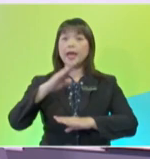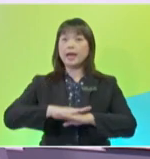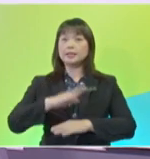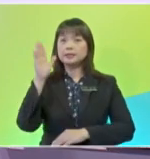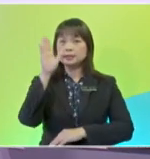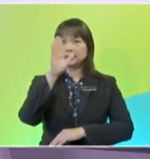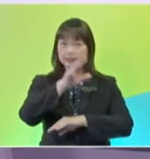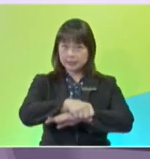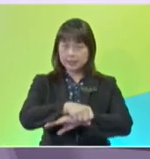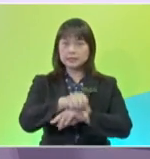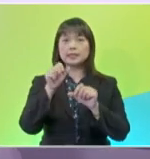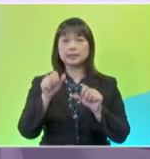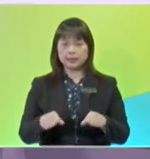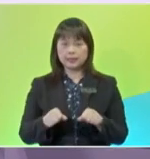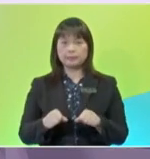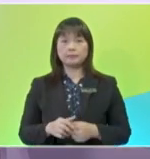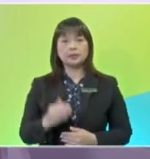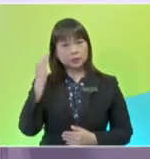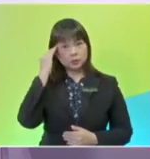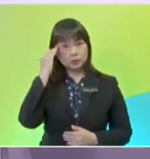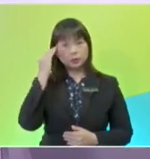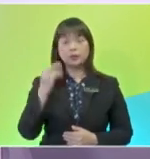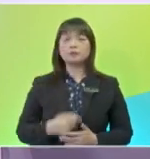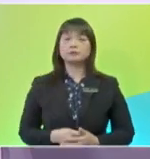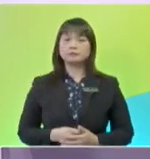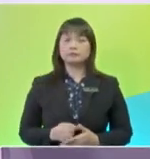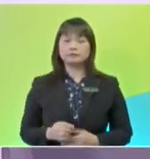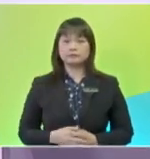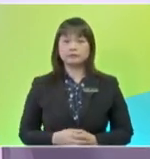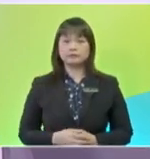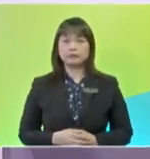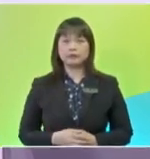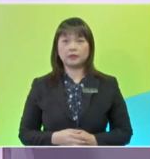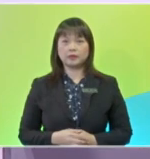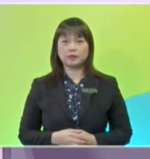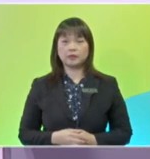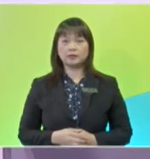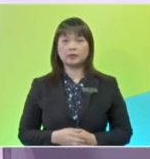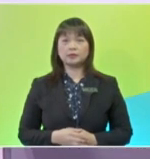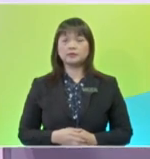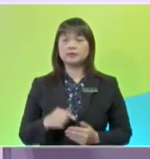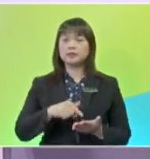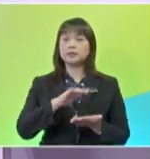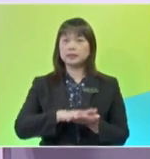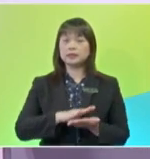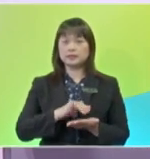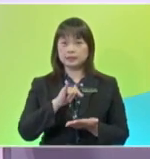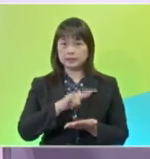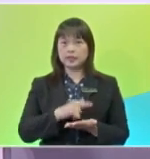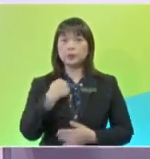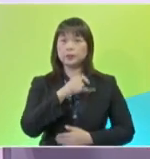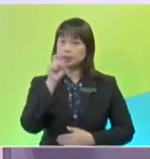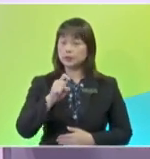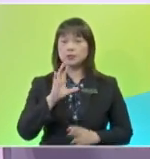the faces of the Moon a bit better right now, people at home. Right. With that, we're going to be saying bye-bye to Mr. Q. Thank you so much, Mr. Q,